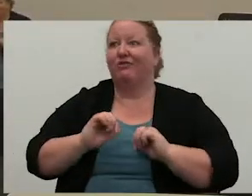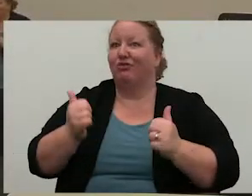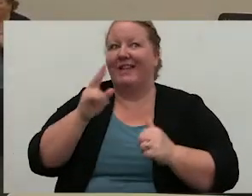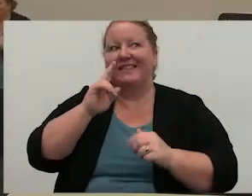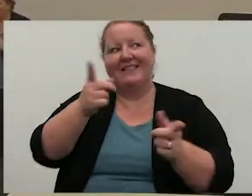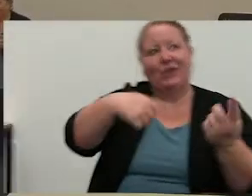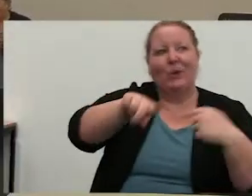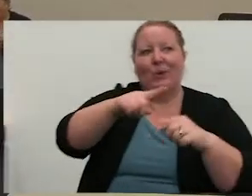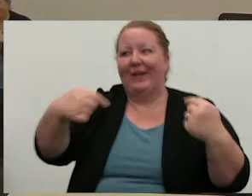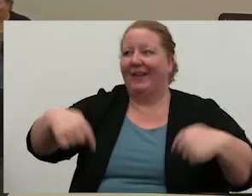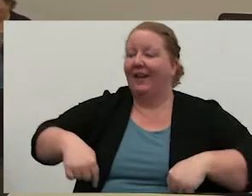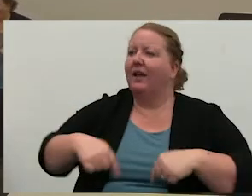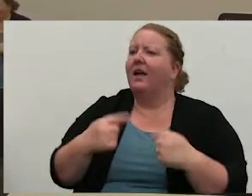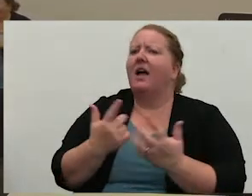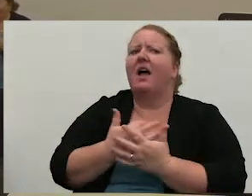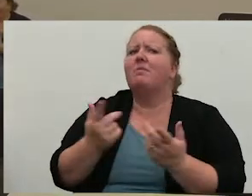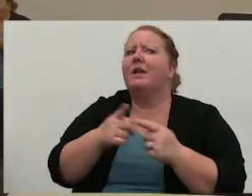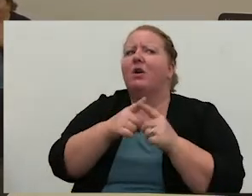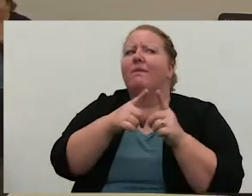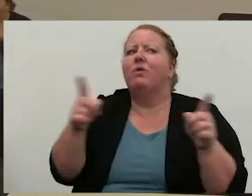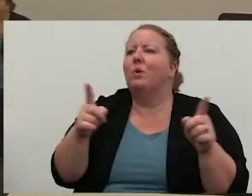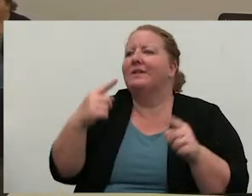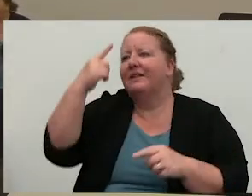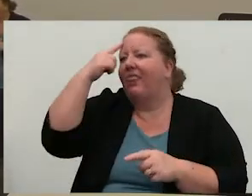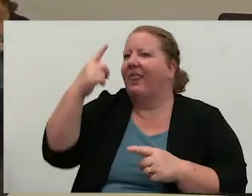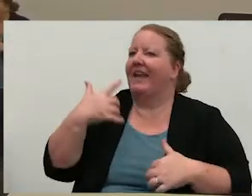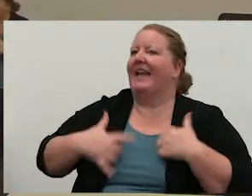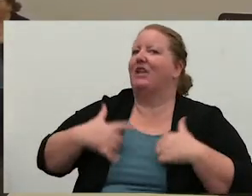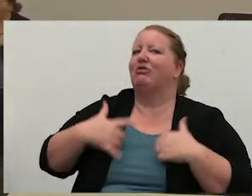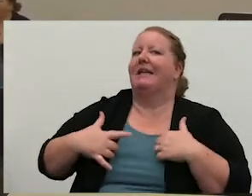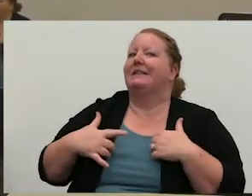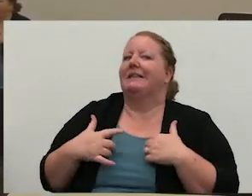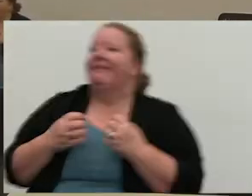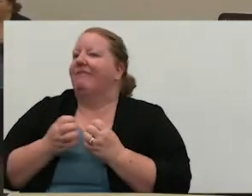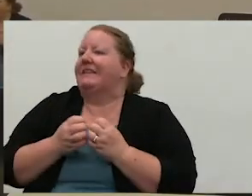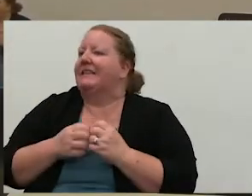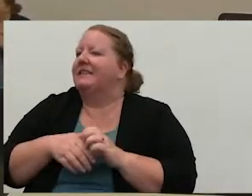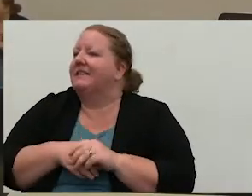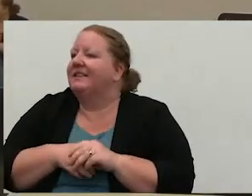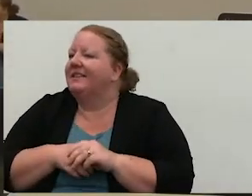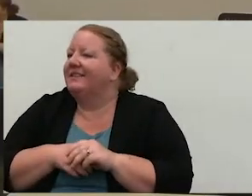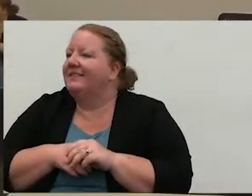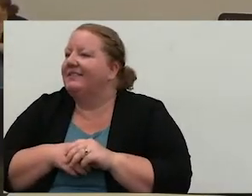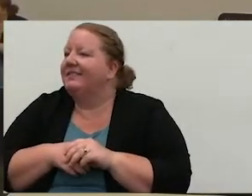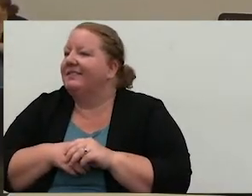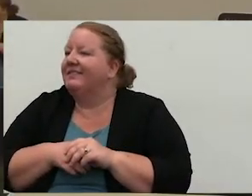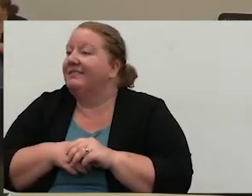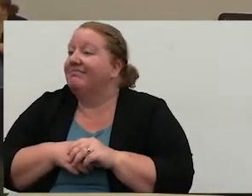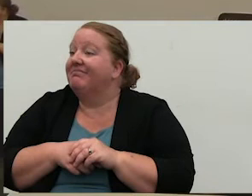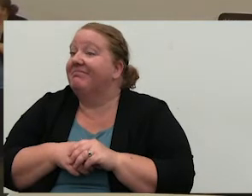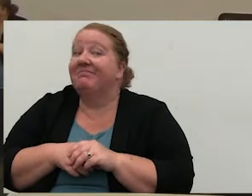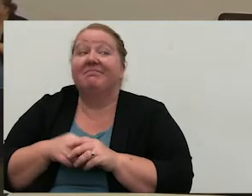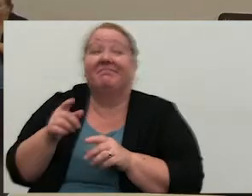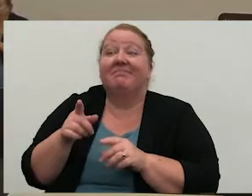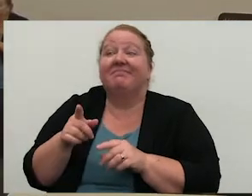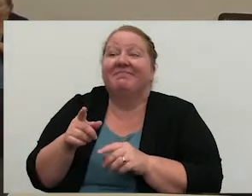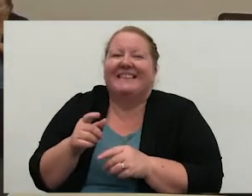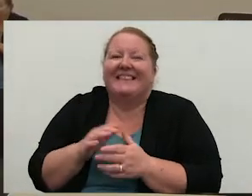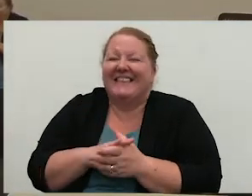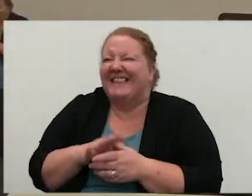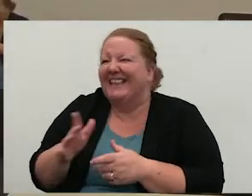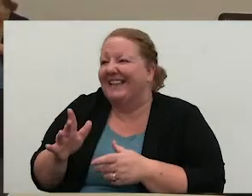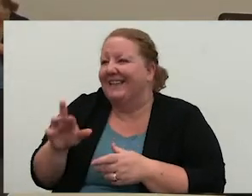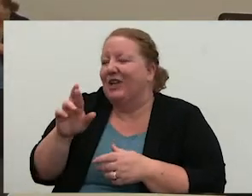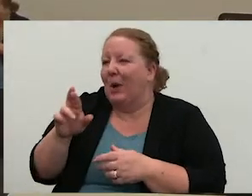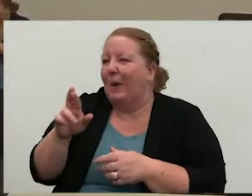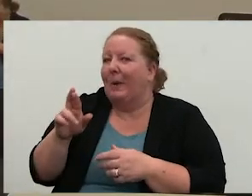here. How many of you didn't think you were interested in physics? Okay, well, I hope there's going to be enough physics